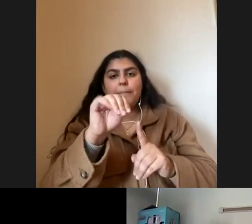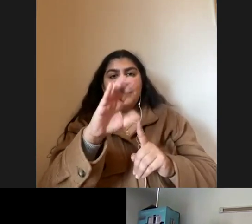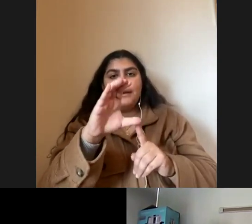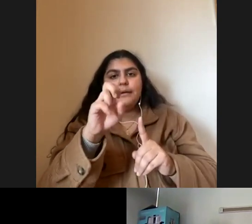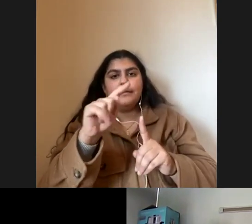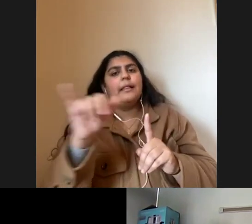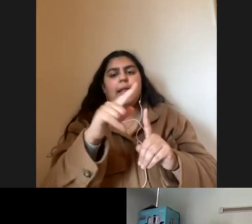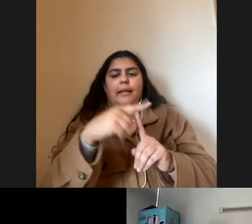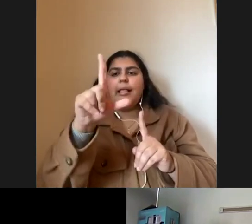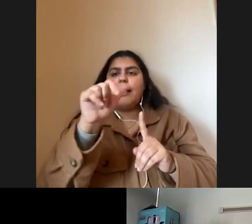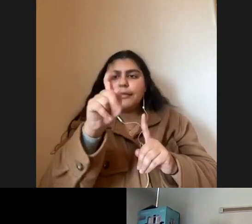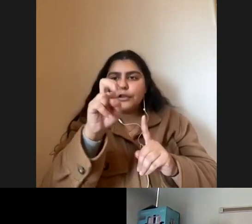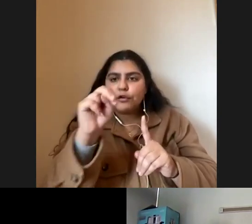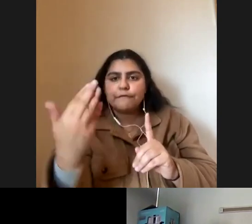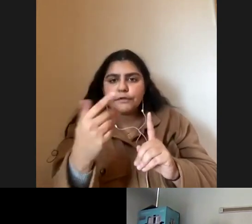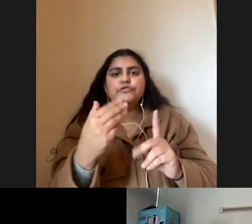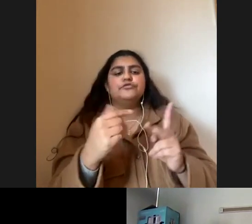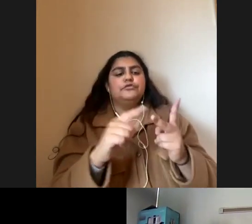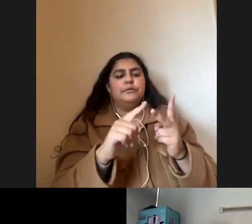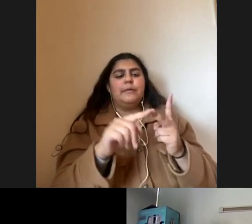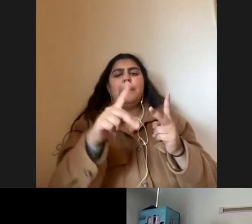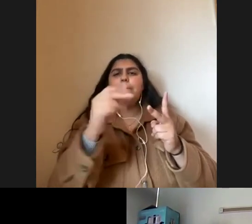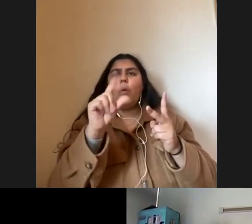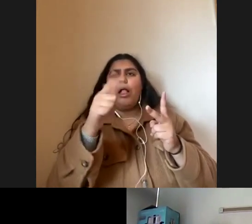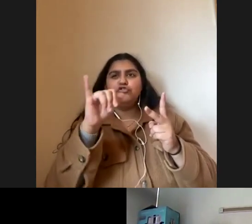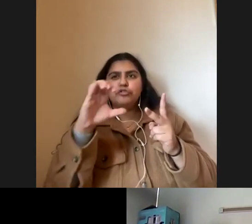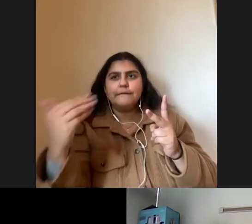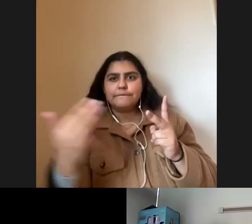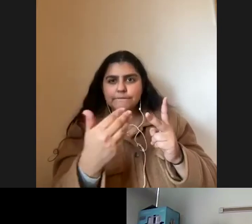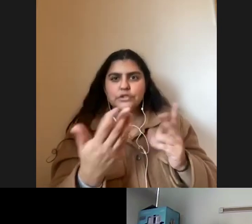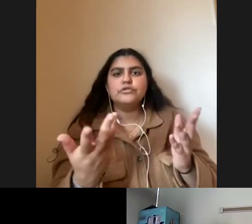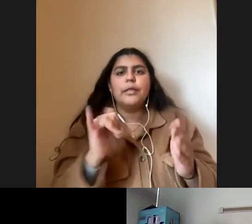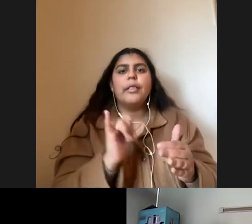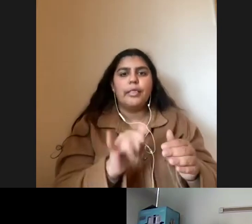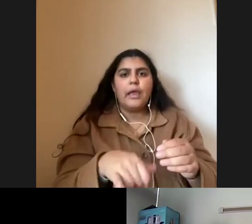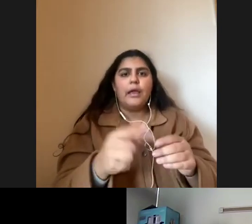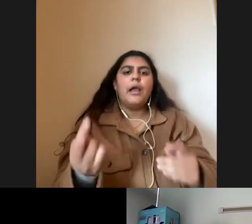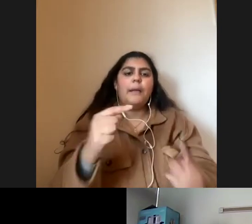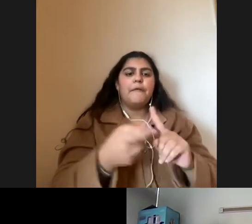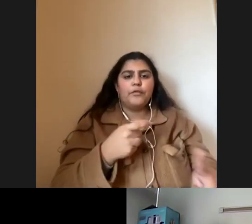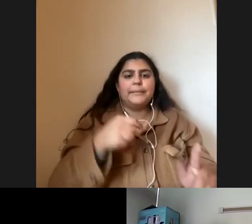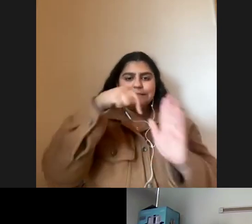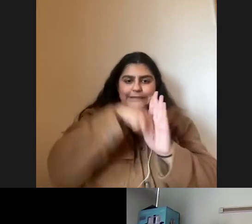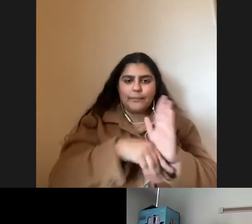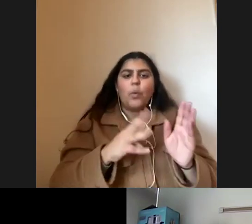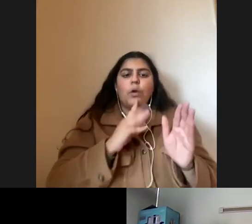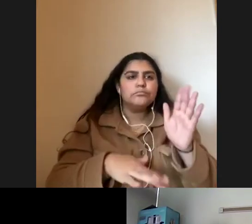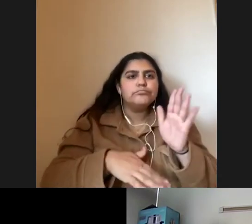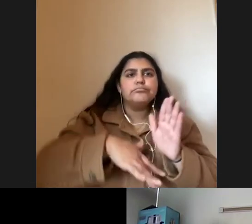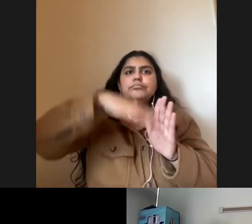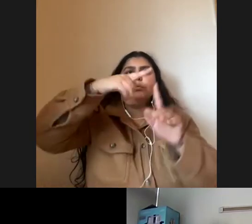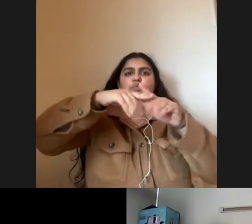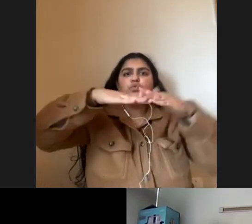lanternfish, all the fishes that are kind of pelagic, that will come up from deeper water towards the surface at night. Many of those